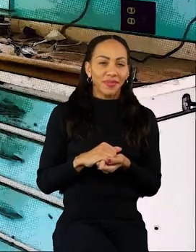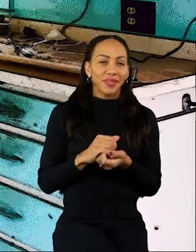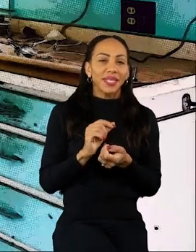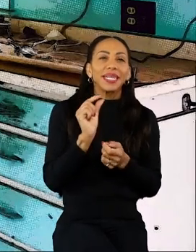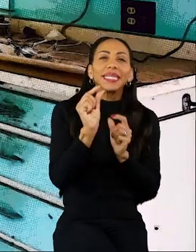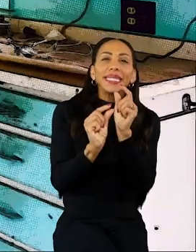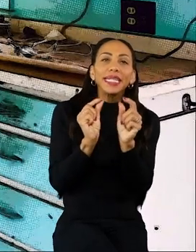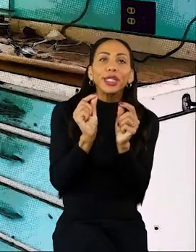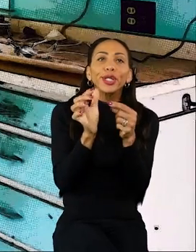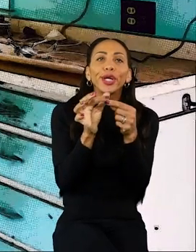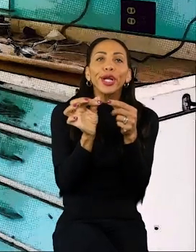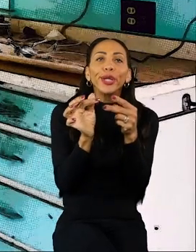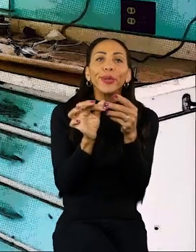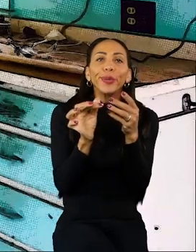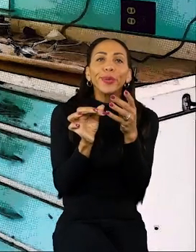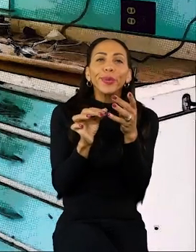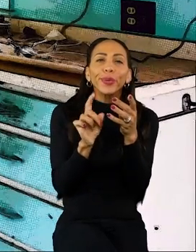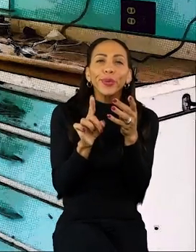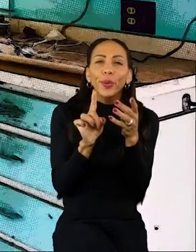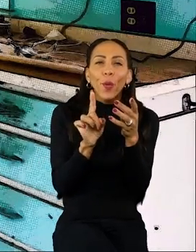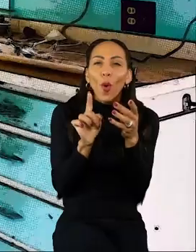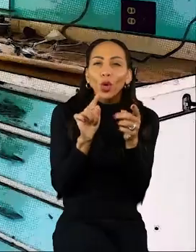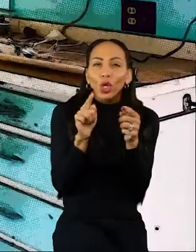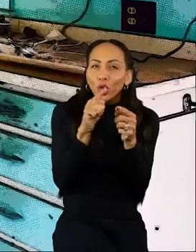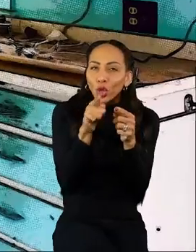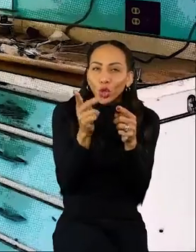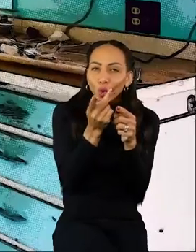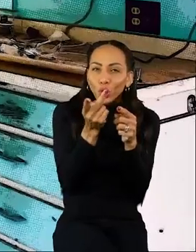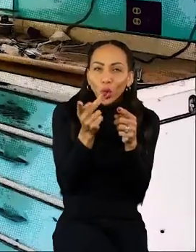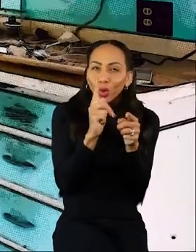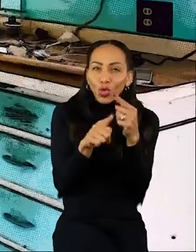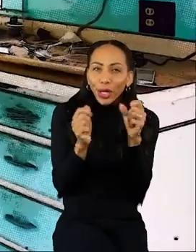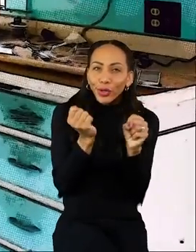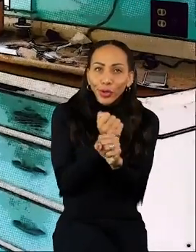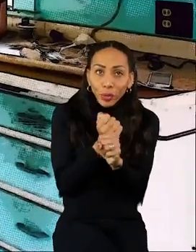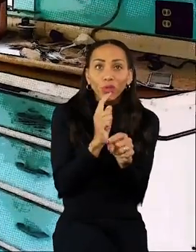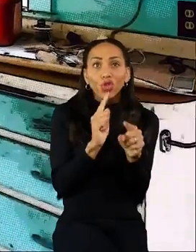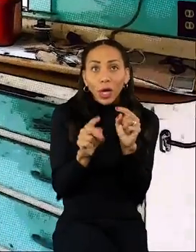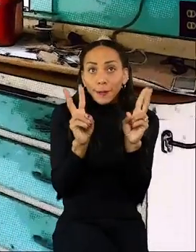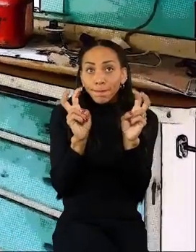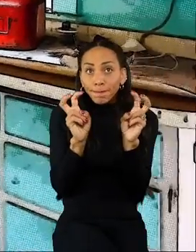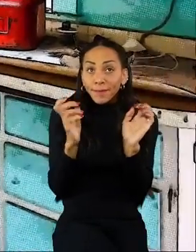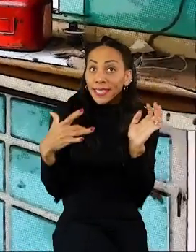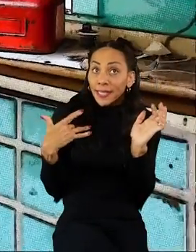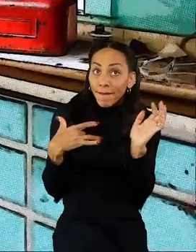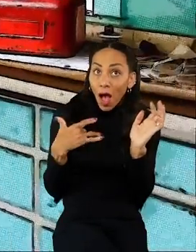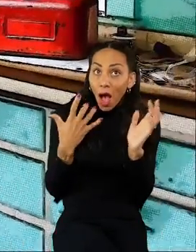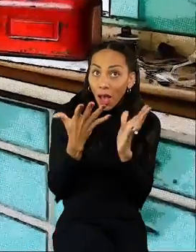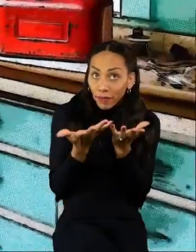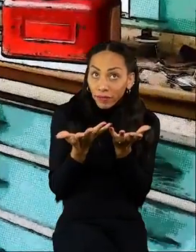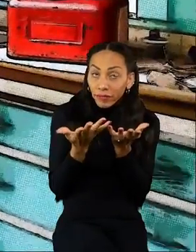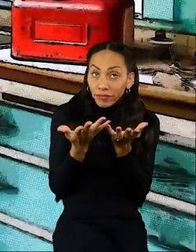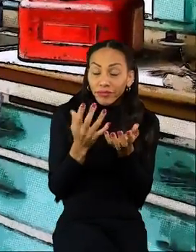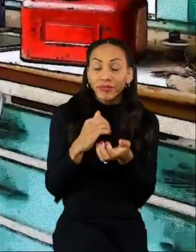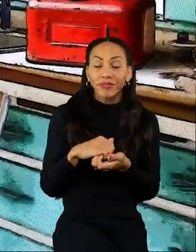the background as well. So there's sort of little clues to maybe what you're trying to do. You know, you're trying to, it's survival, basically. It's about survival, really.